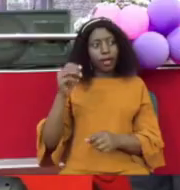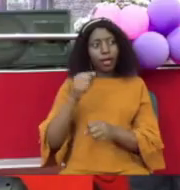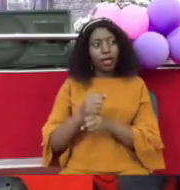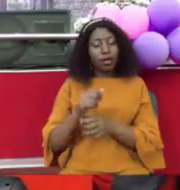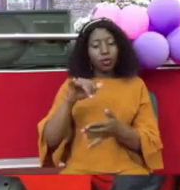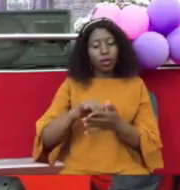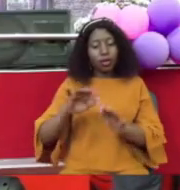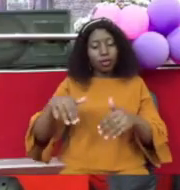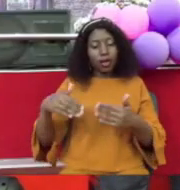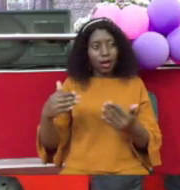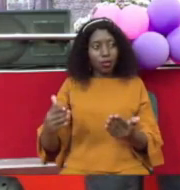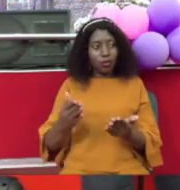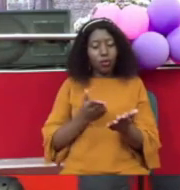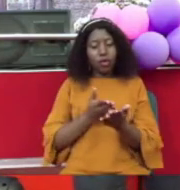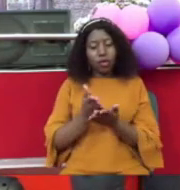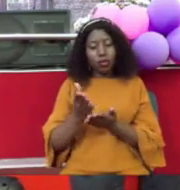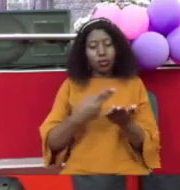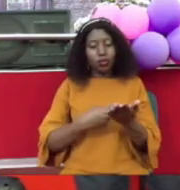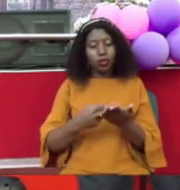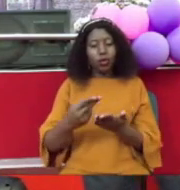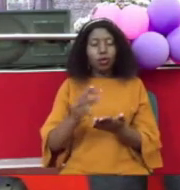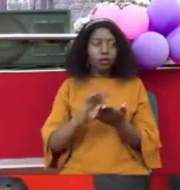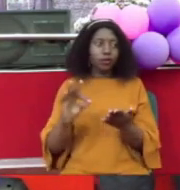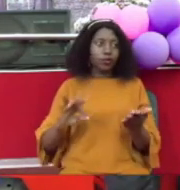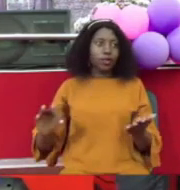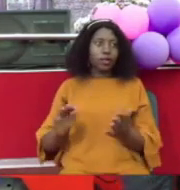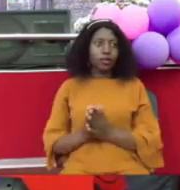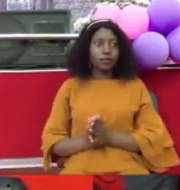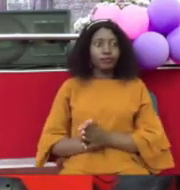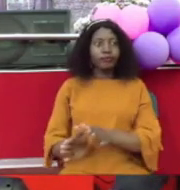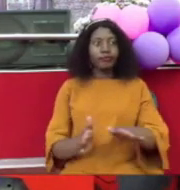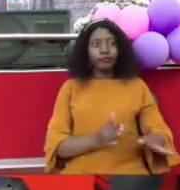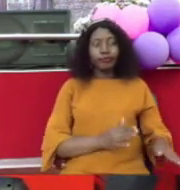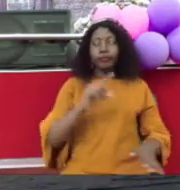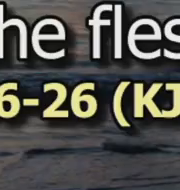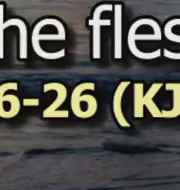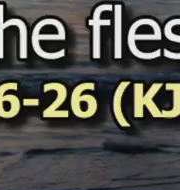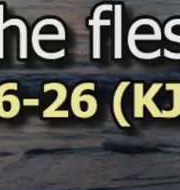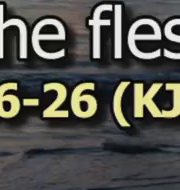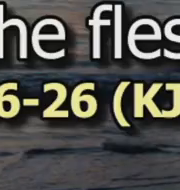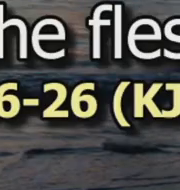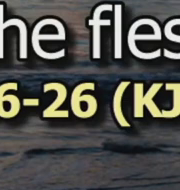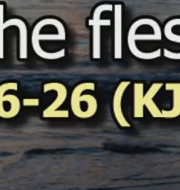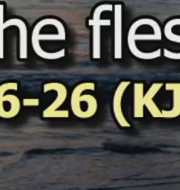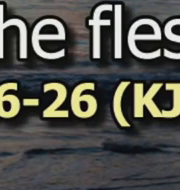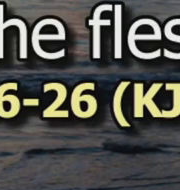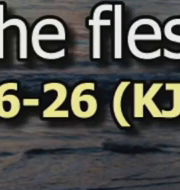Spirit. Na atafanya hivyo kwa kuwezesha kupitia Roho wake Mtakatifu. Galatians 5:16 to 26. Wa